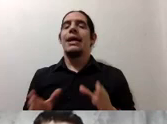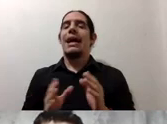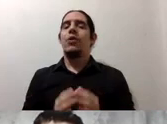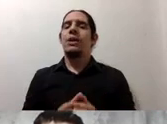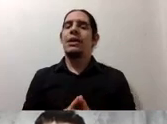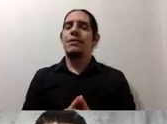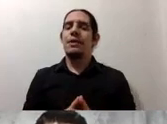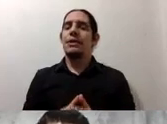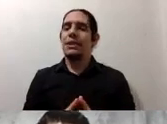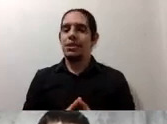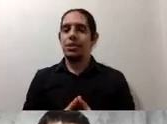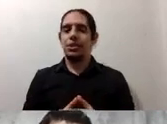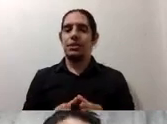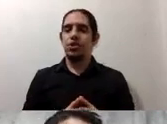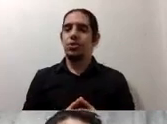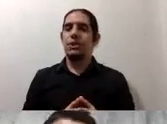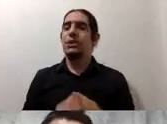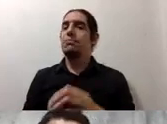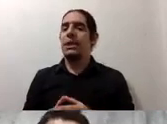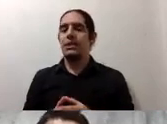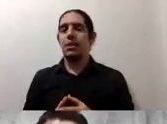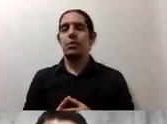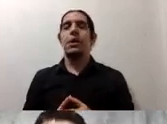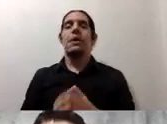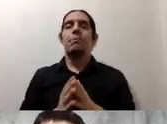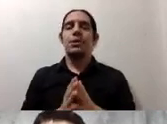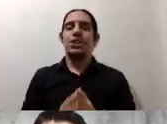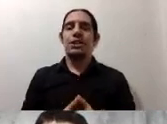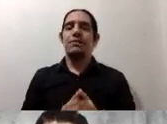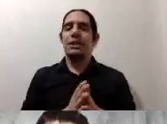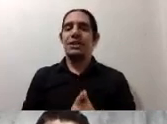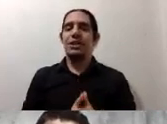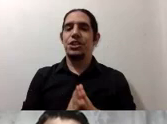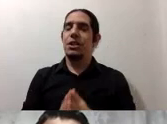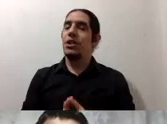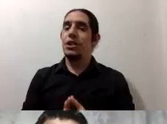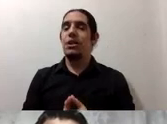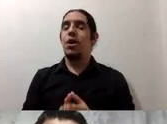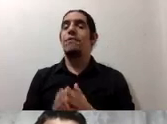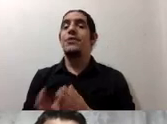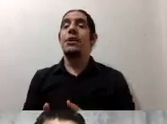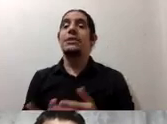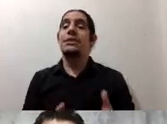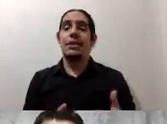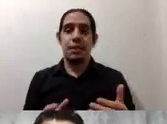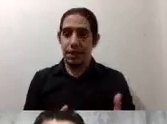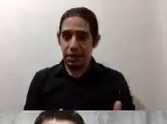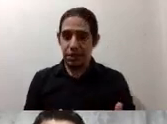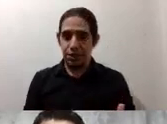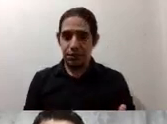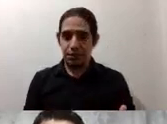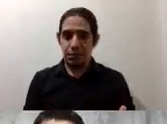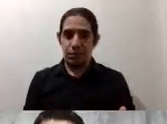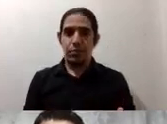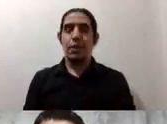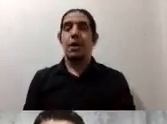explore how EFL teachers and students in Mexico perceive the teaching and learning of non-standard